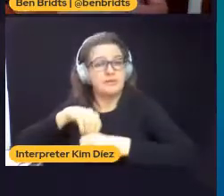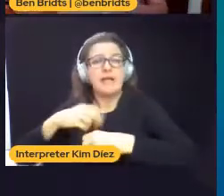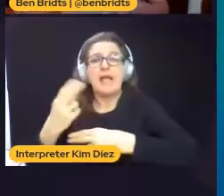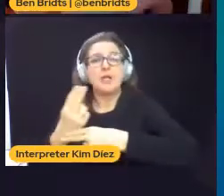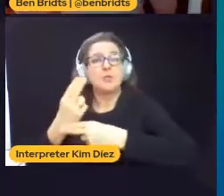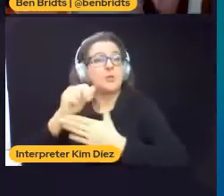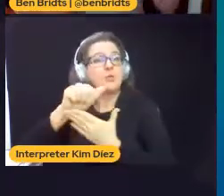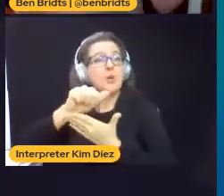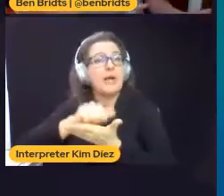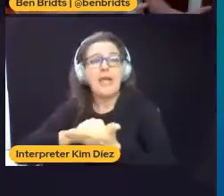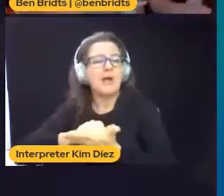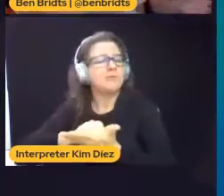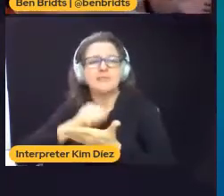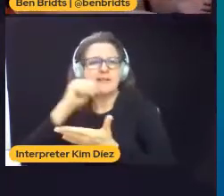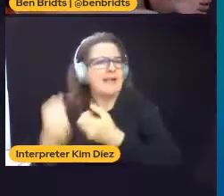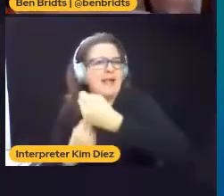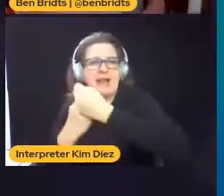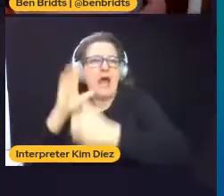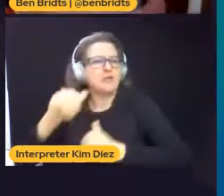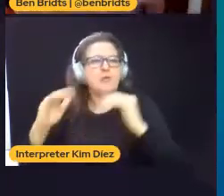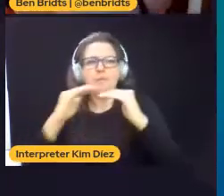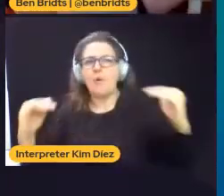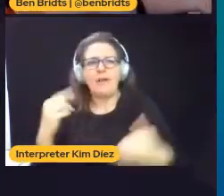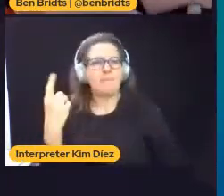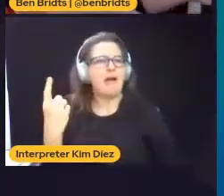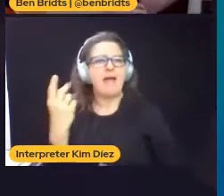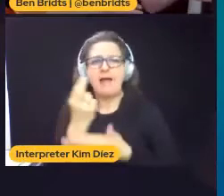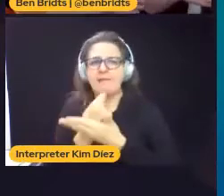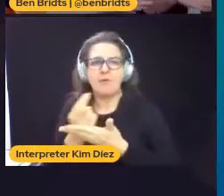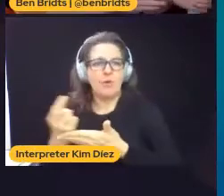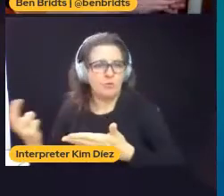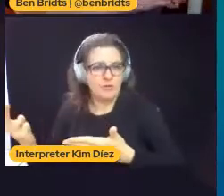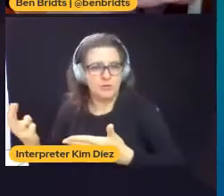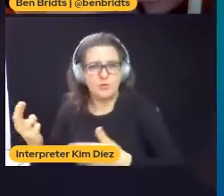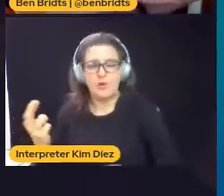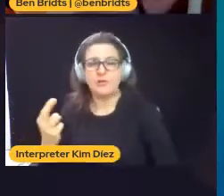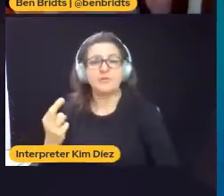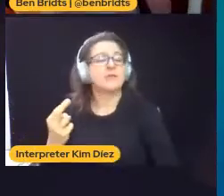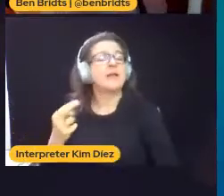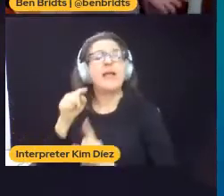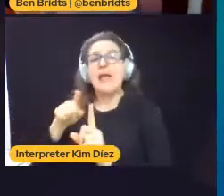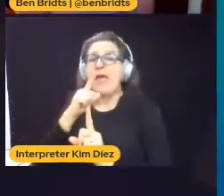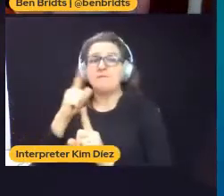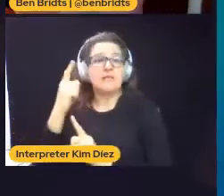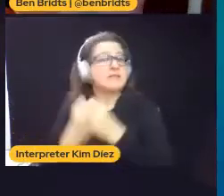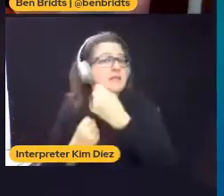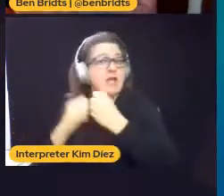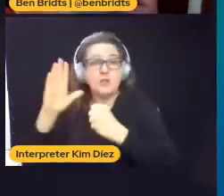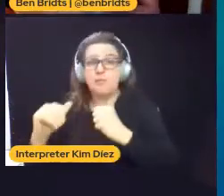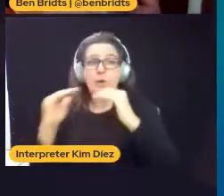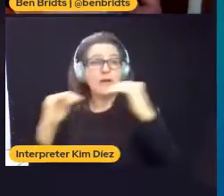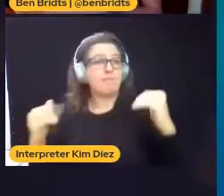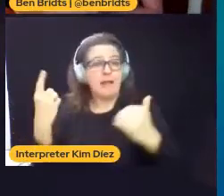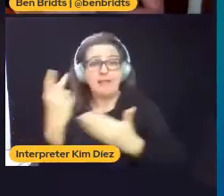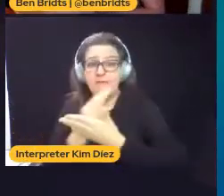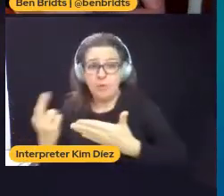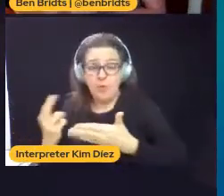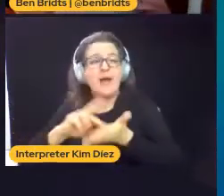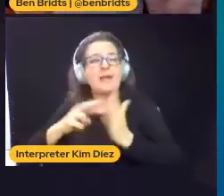not supported by a level 1 resource. And because it's not supported by a level 1 resource, there will also be no level 2 or level 3